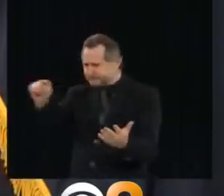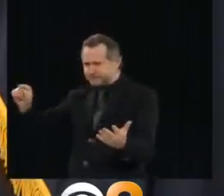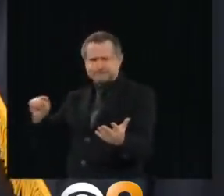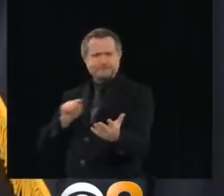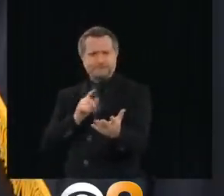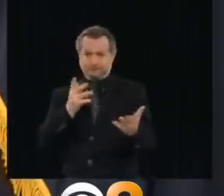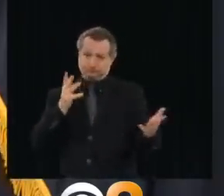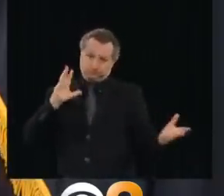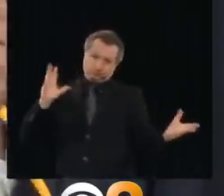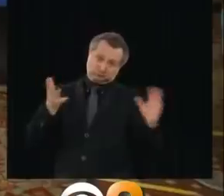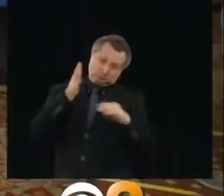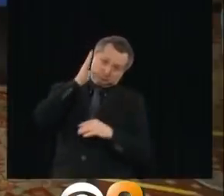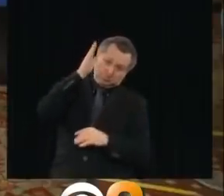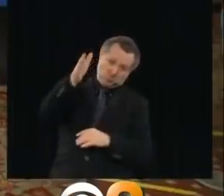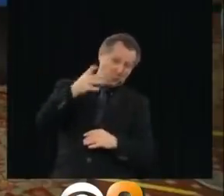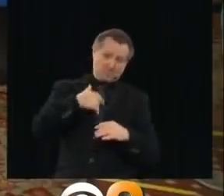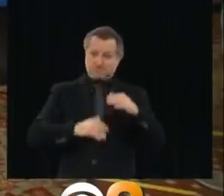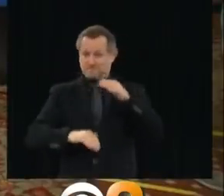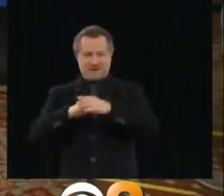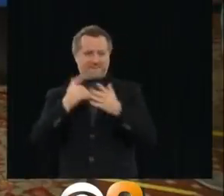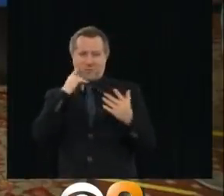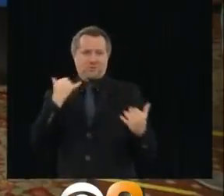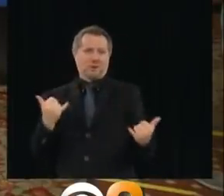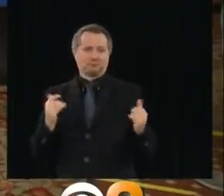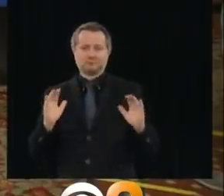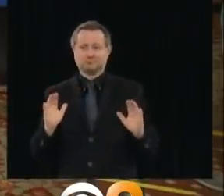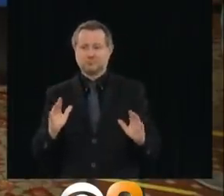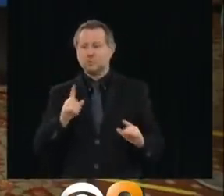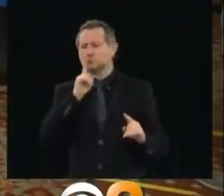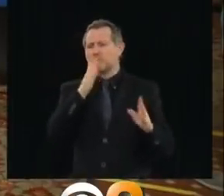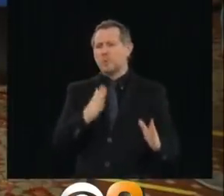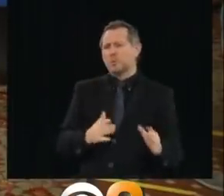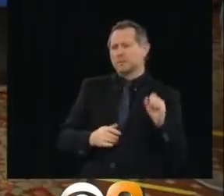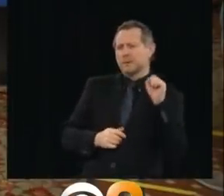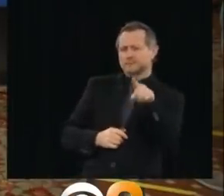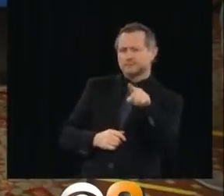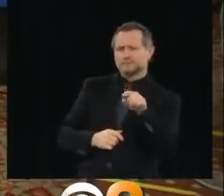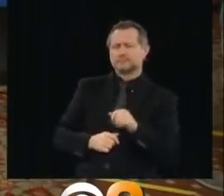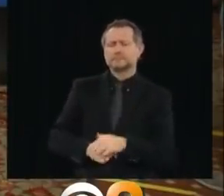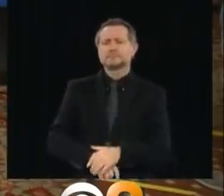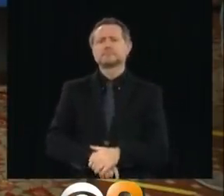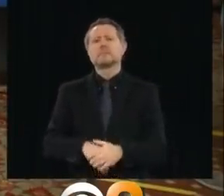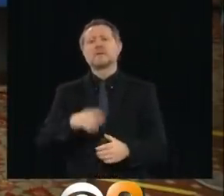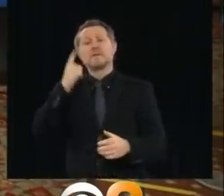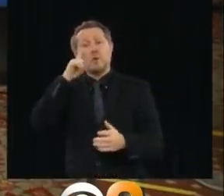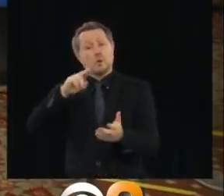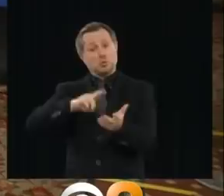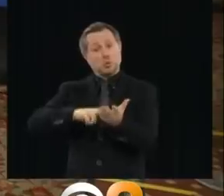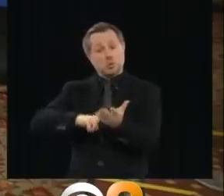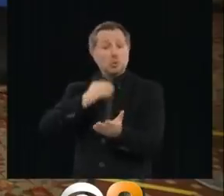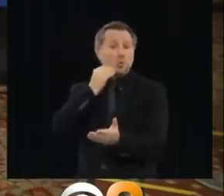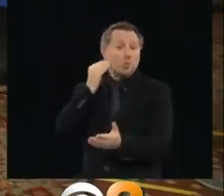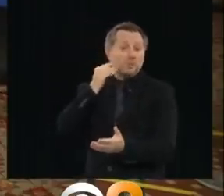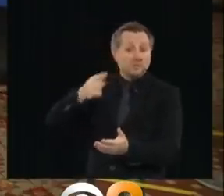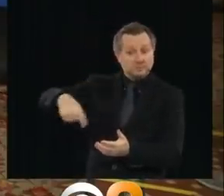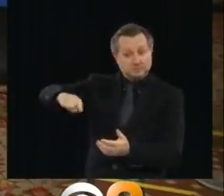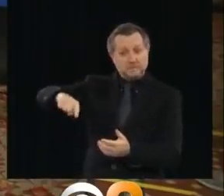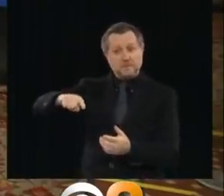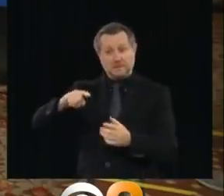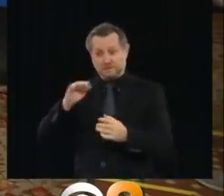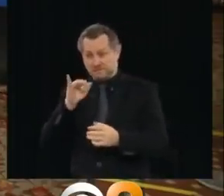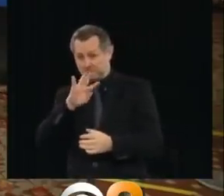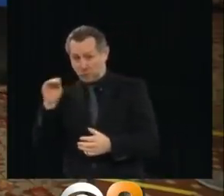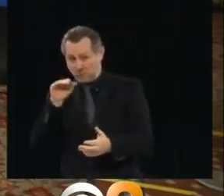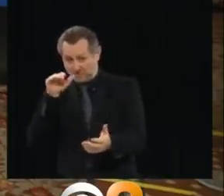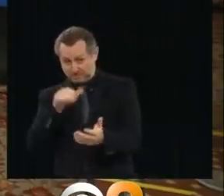theoretical maximum. And then if I could just add to that, on the nursing home question, in addition to those 40,000 a